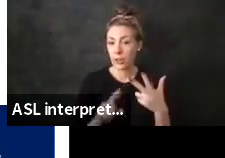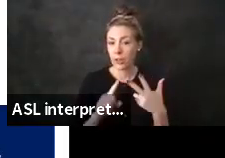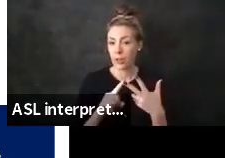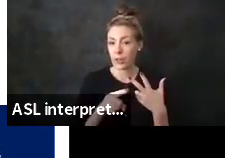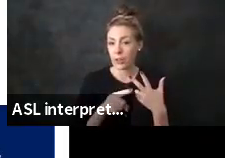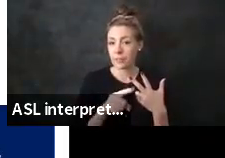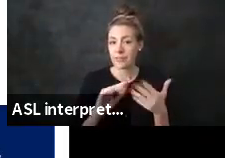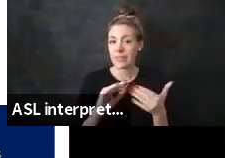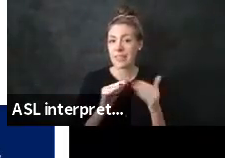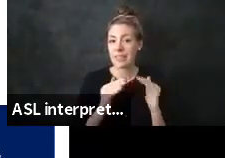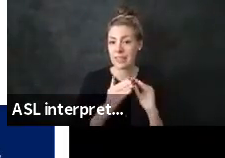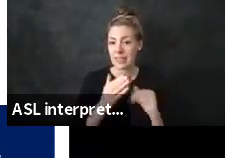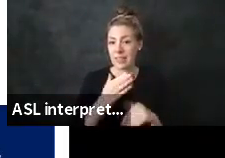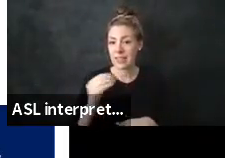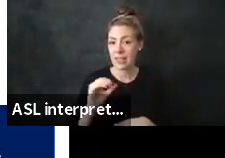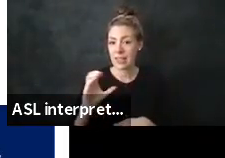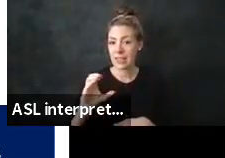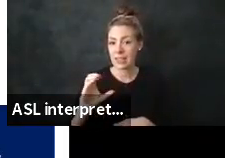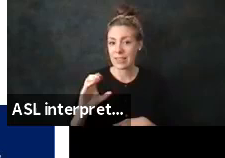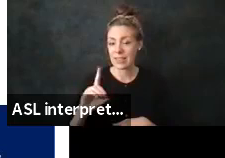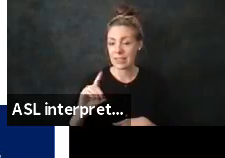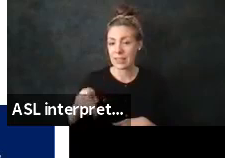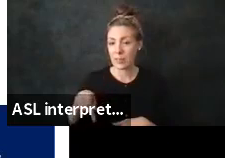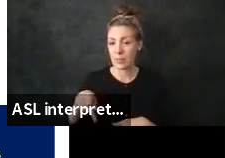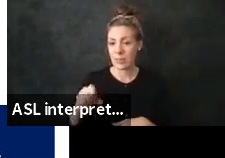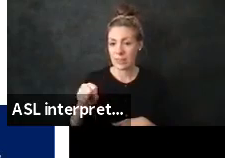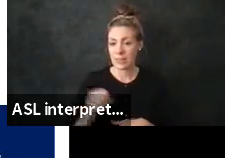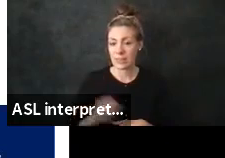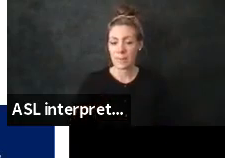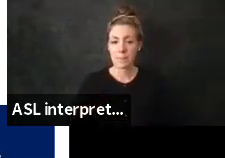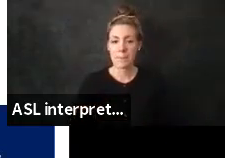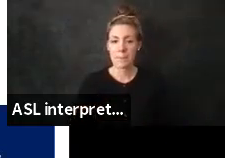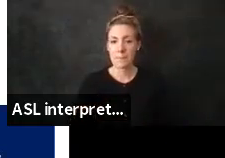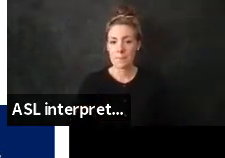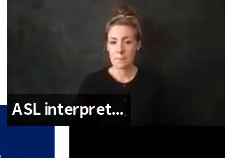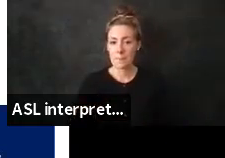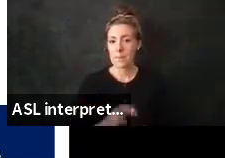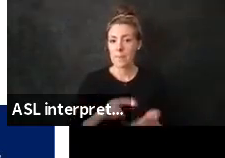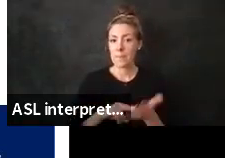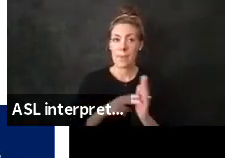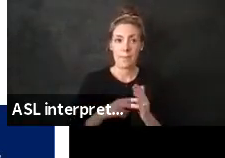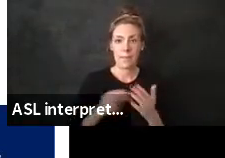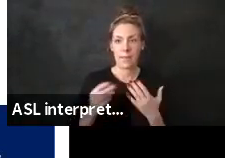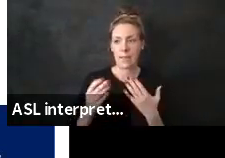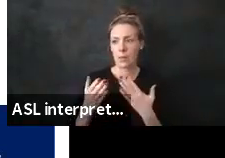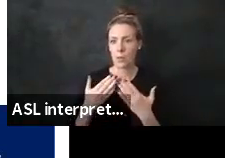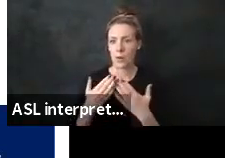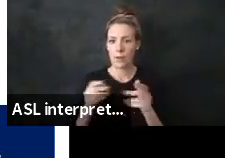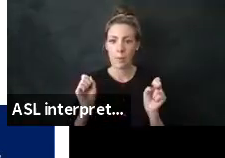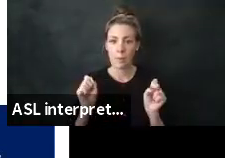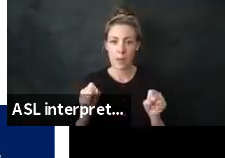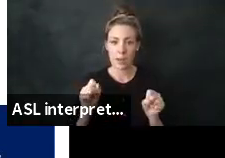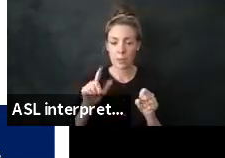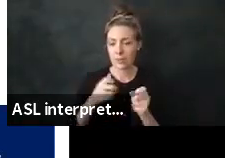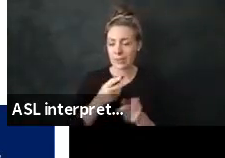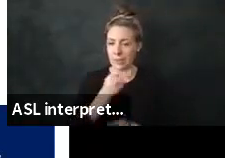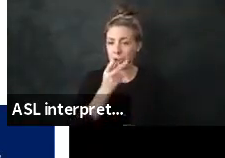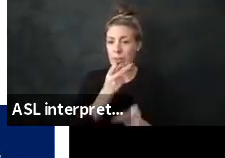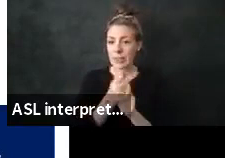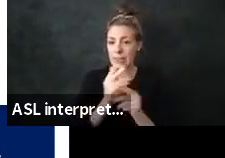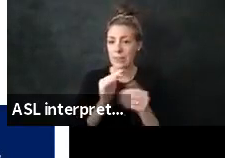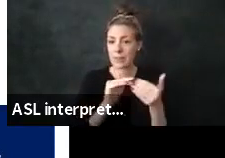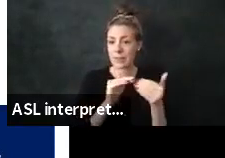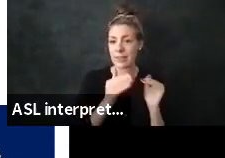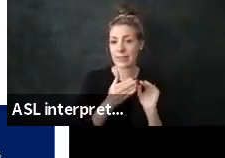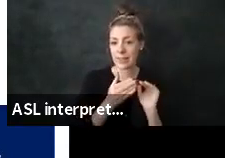cities and census designated places. So wherever possible, we need to keep those cities and census